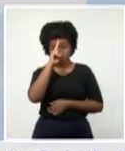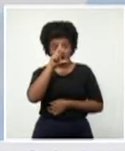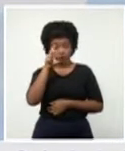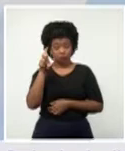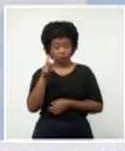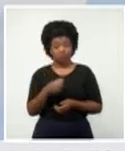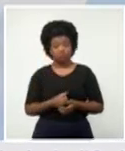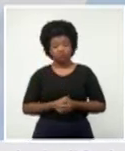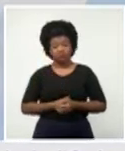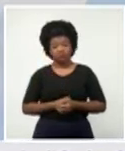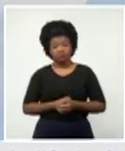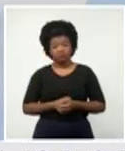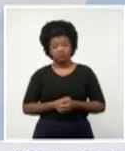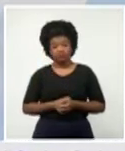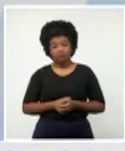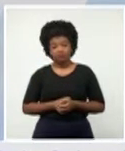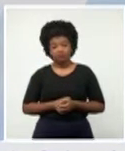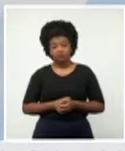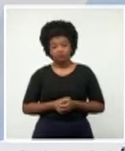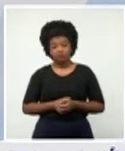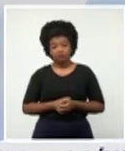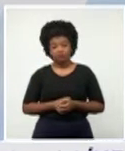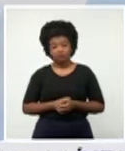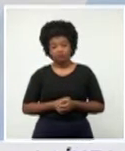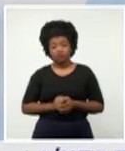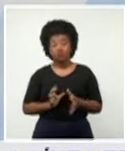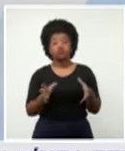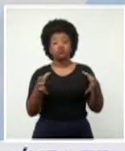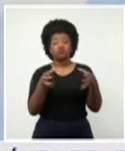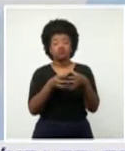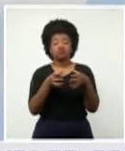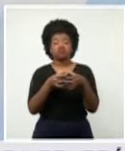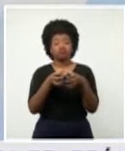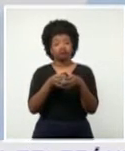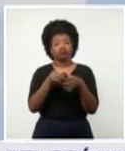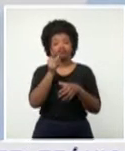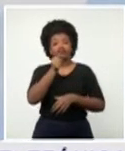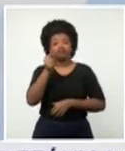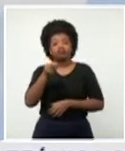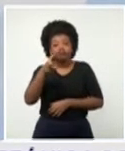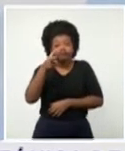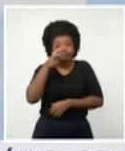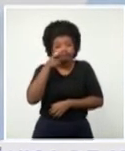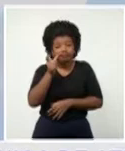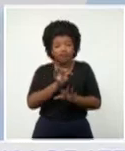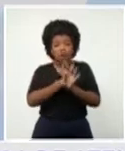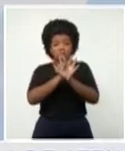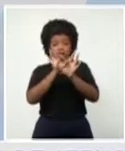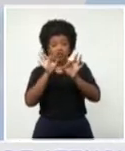primary healthcare service, our professional and specialists monitor